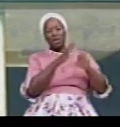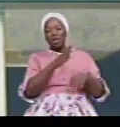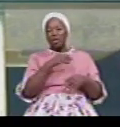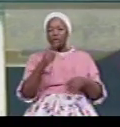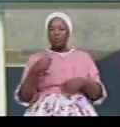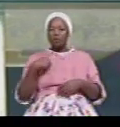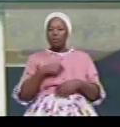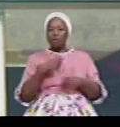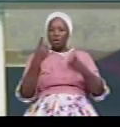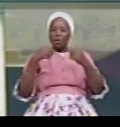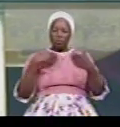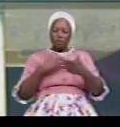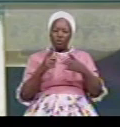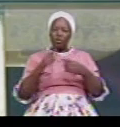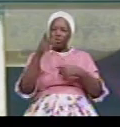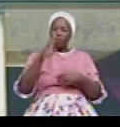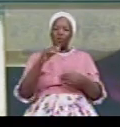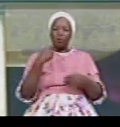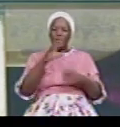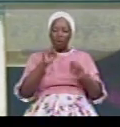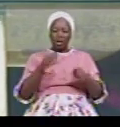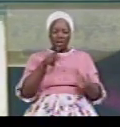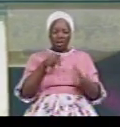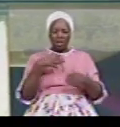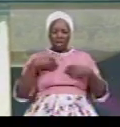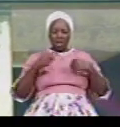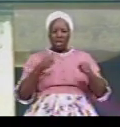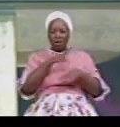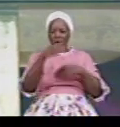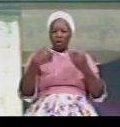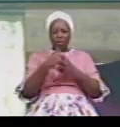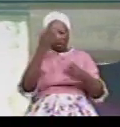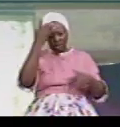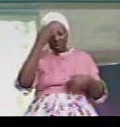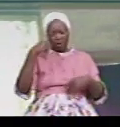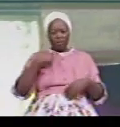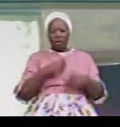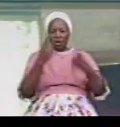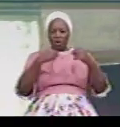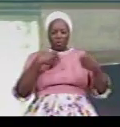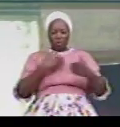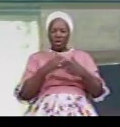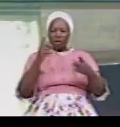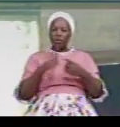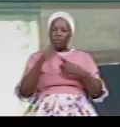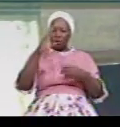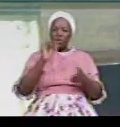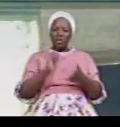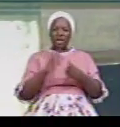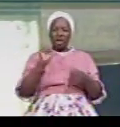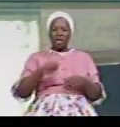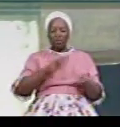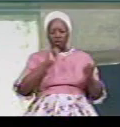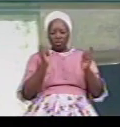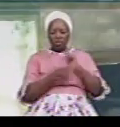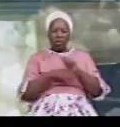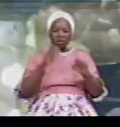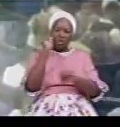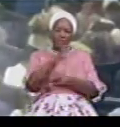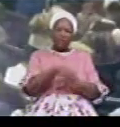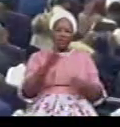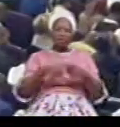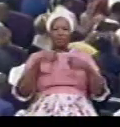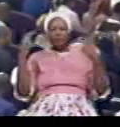every sickness. We're drawing near to God who can turn defeat into victory. We're drawn near to